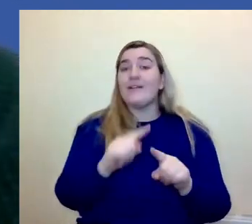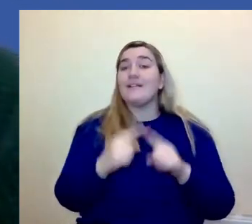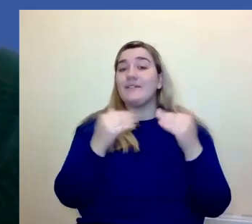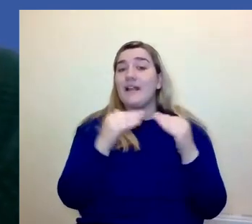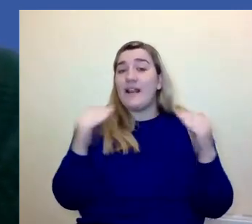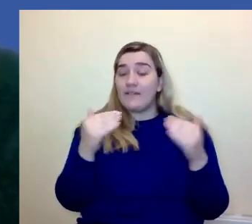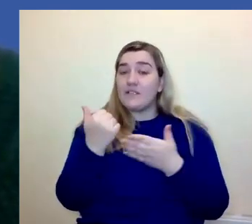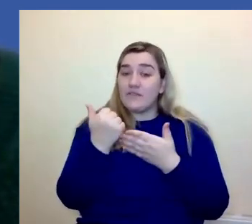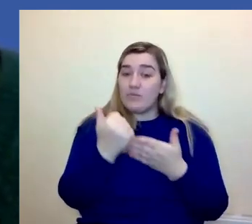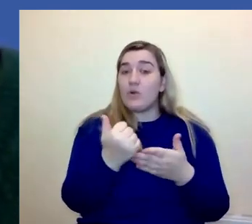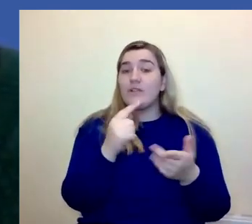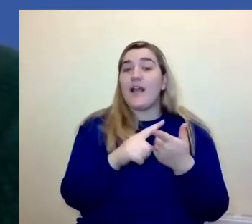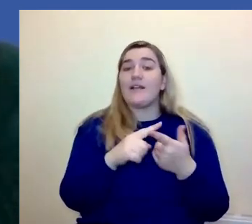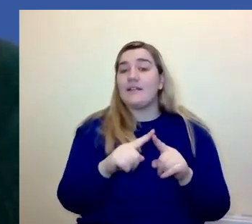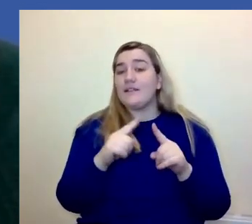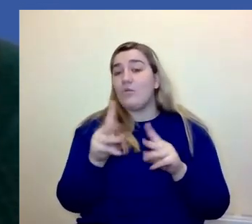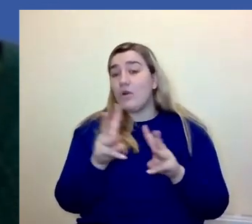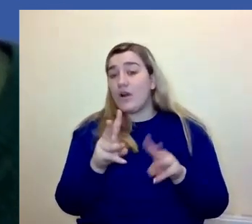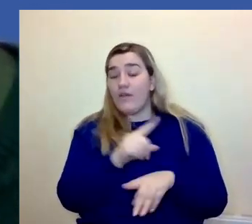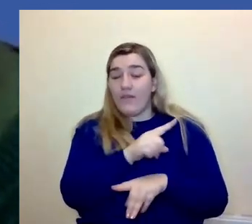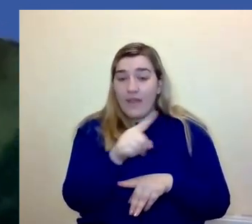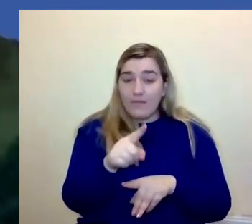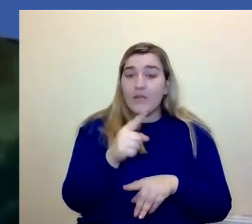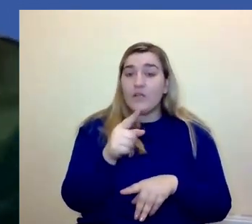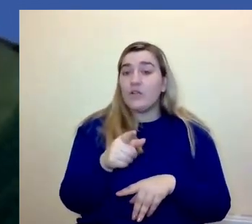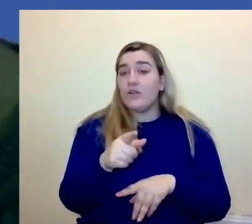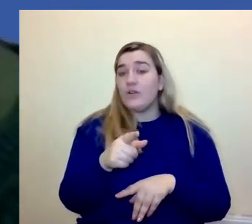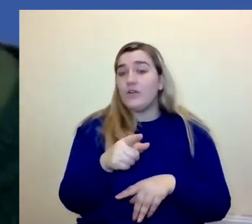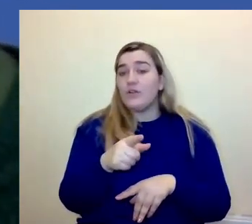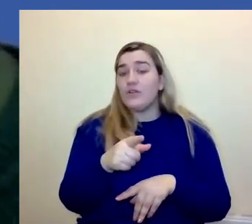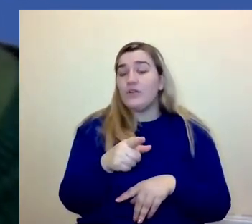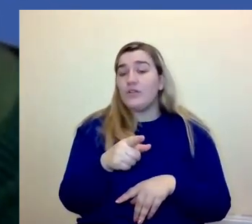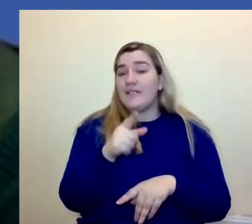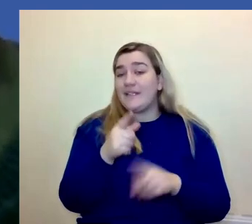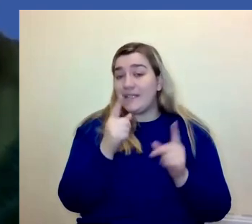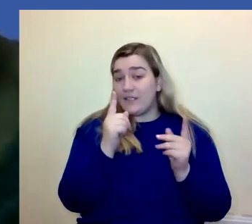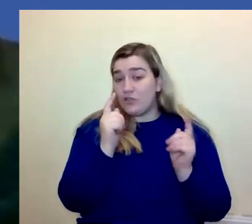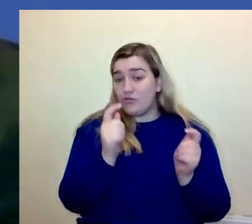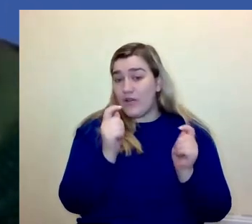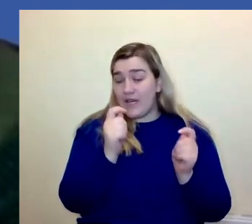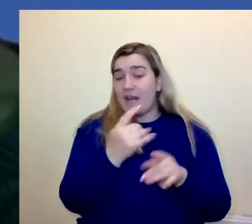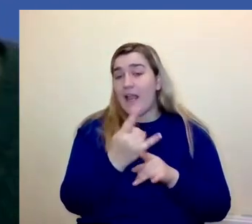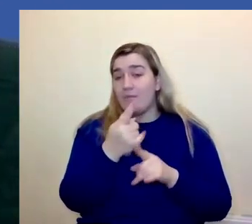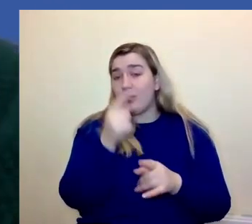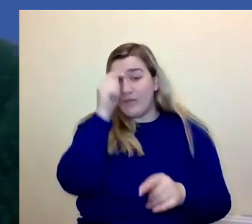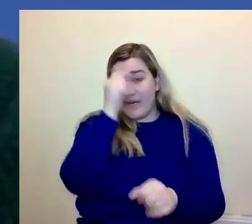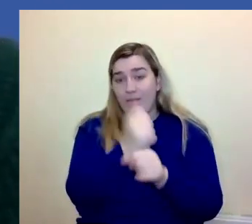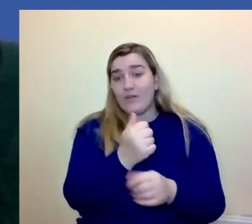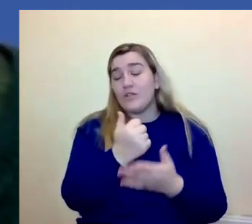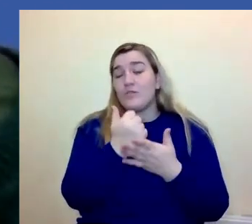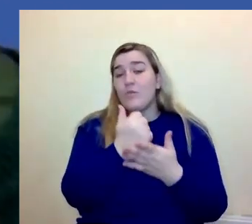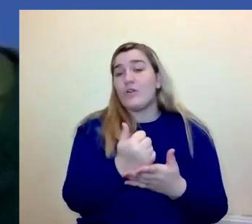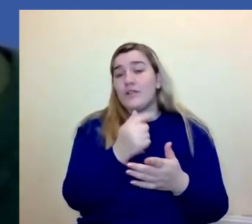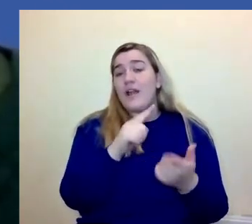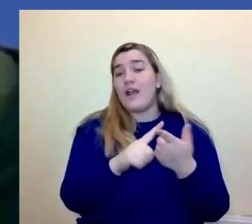of the Decision Support Service. Did the training, did it help you to think about support and what it